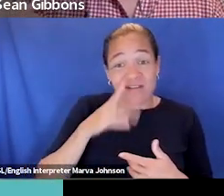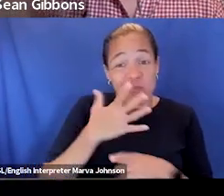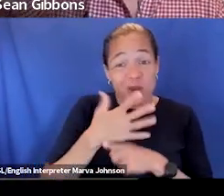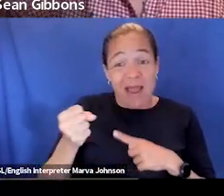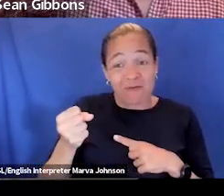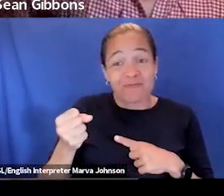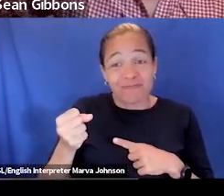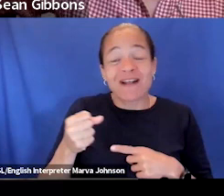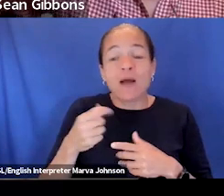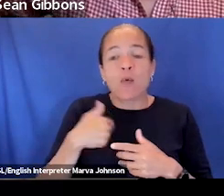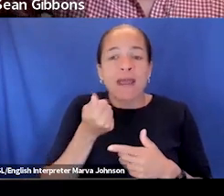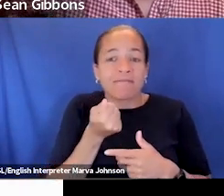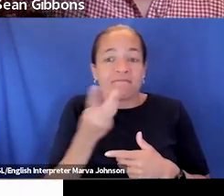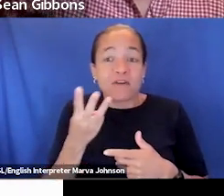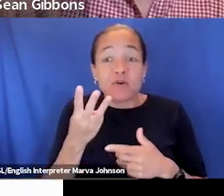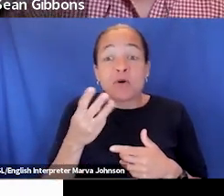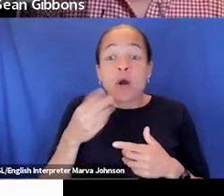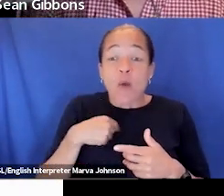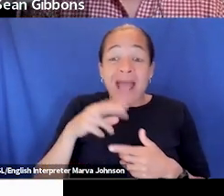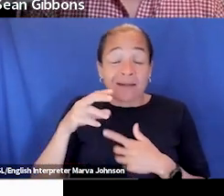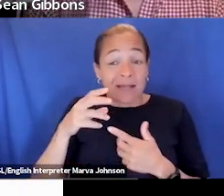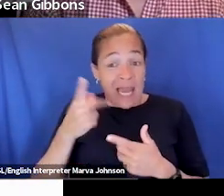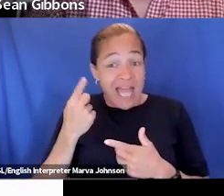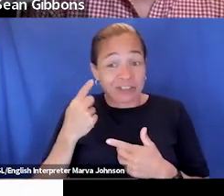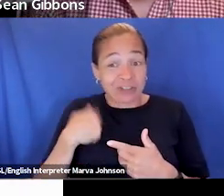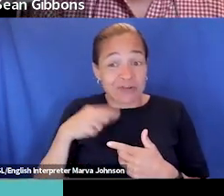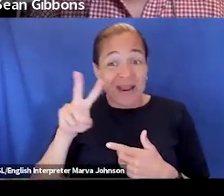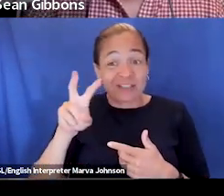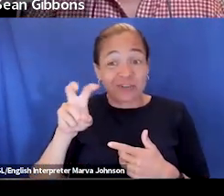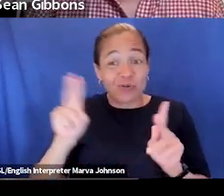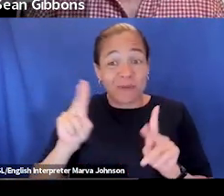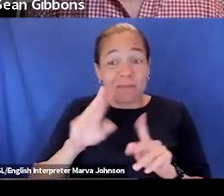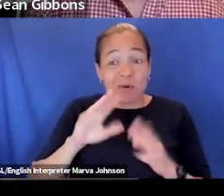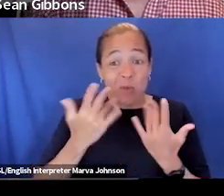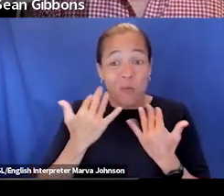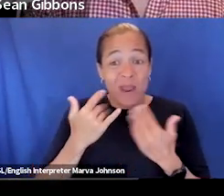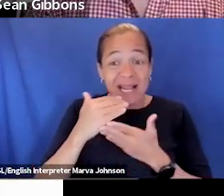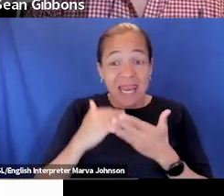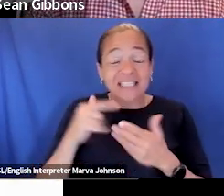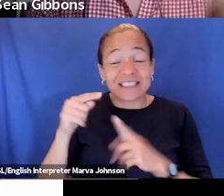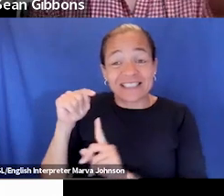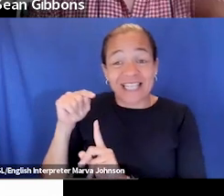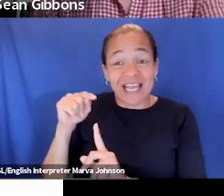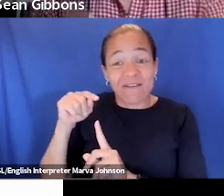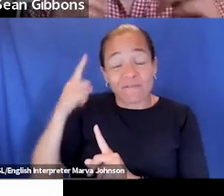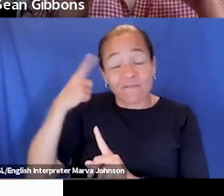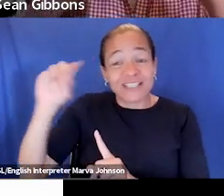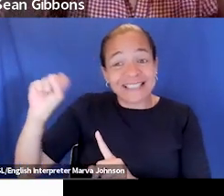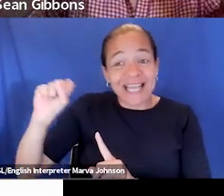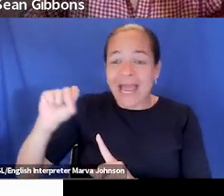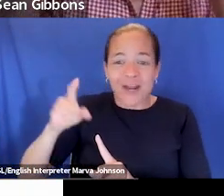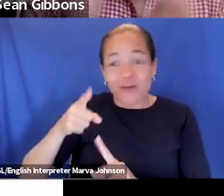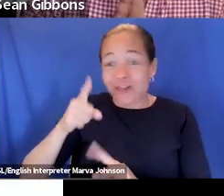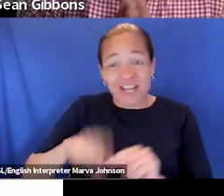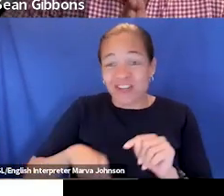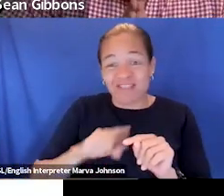list, but last year we had 200 people sitting on the wait list for Seattle who just were never able to get in. We weren't able to accommodate them. All right, so with that,